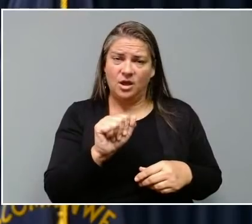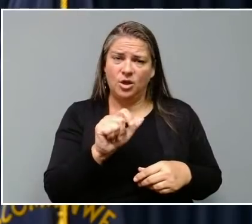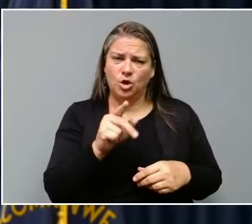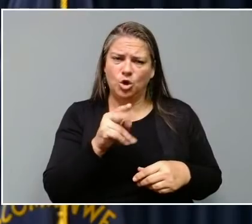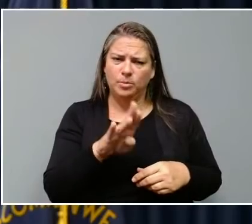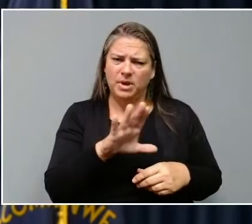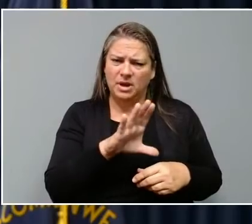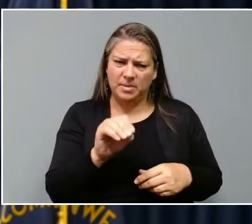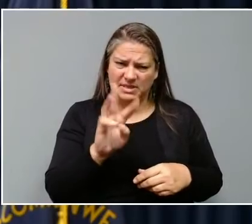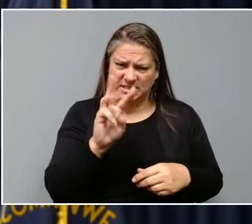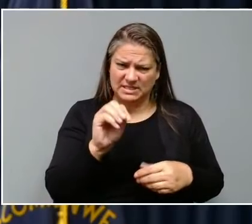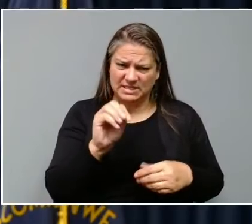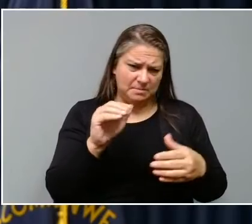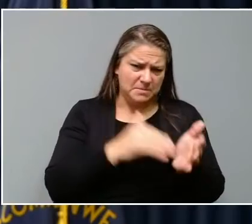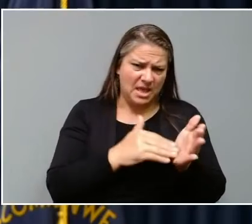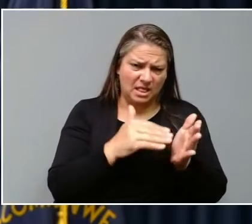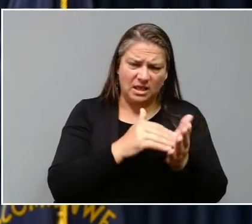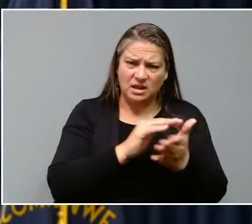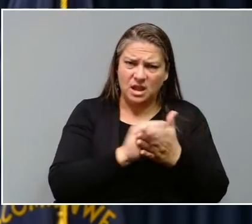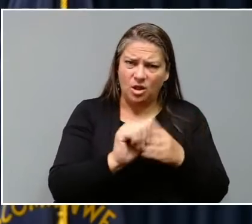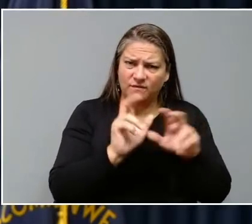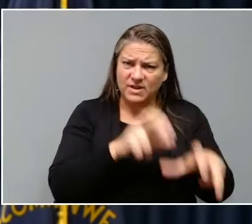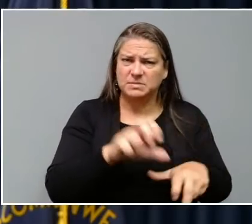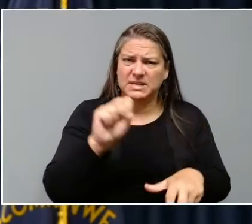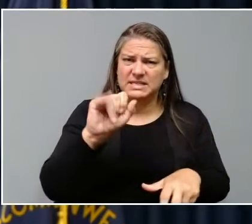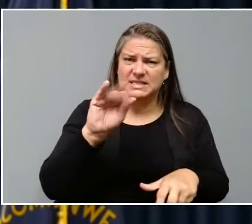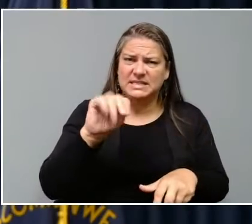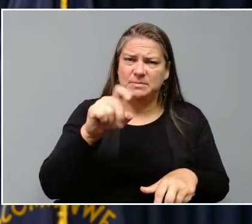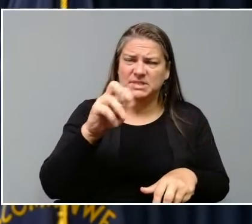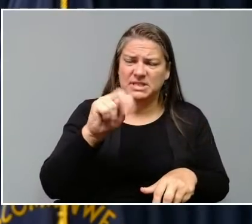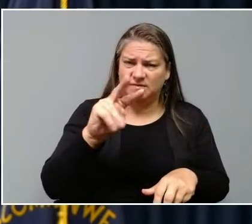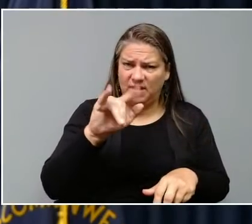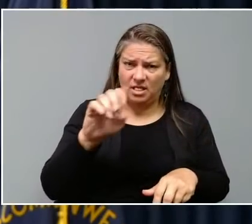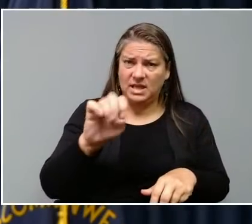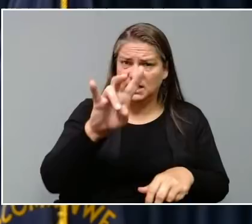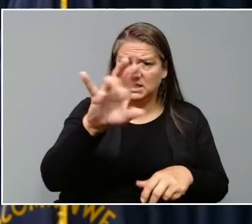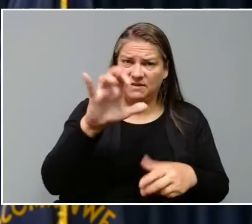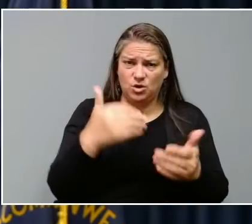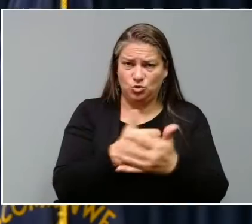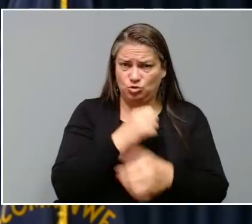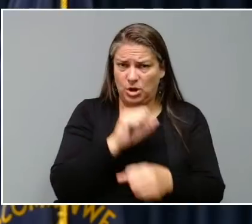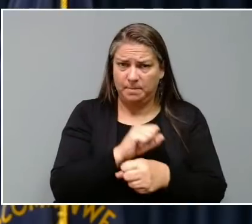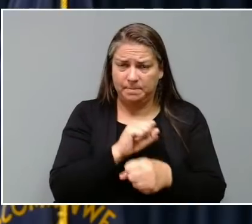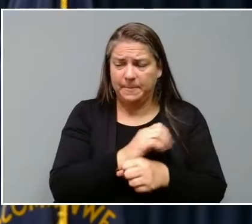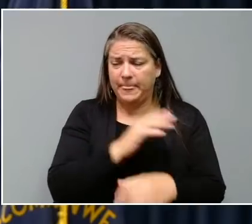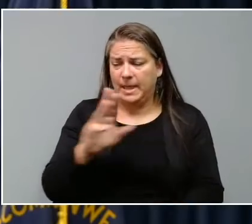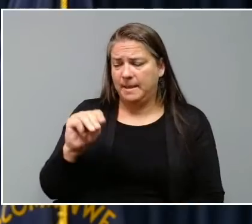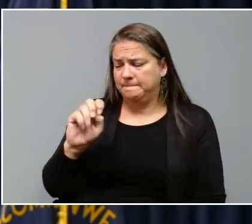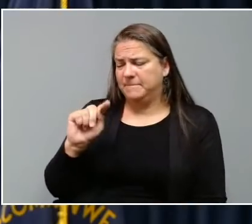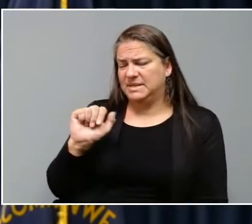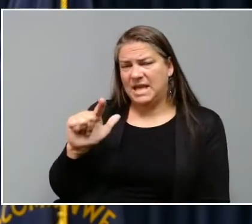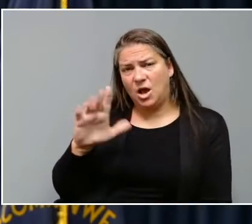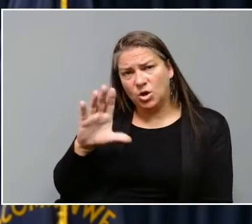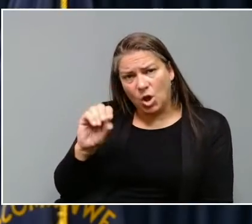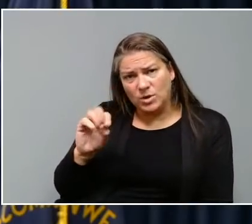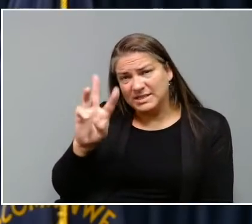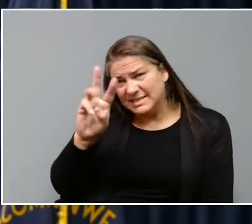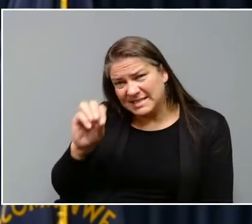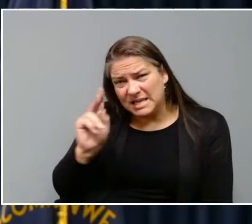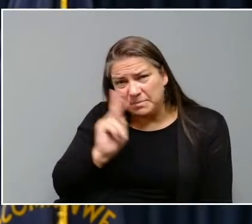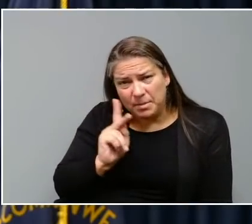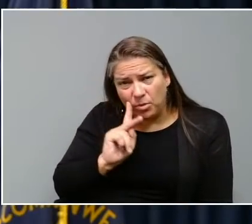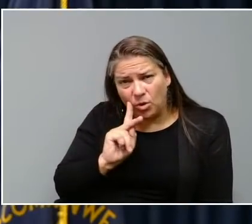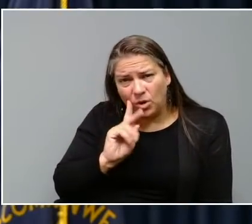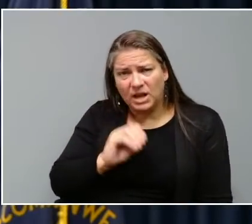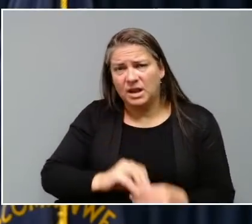million investment in Simpsonville, 700 new jobs. Metalco, 60 people at a facility in